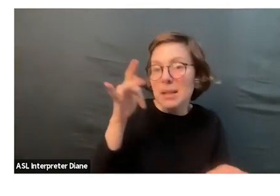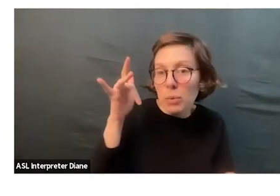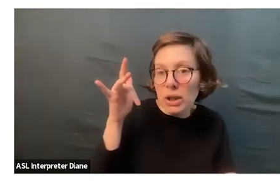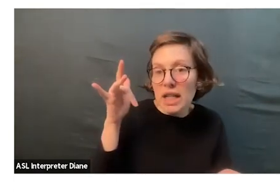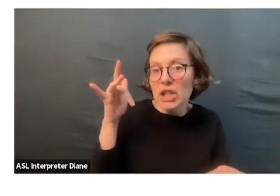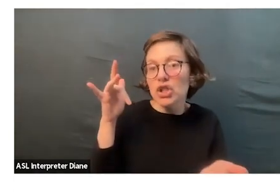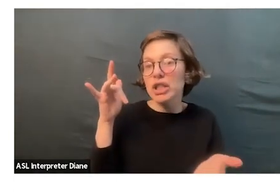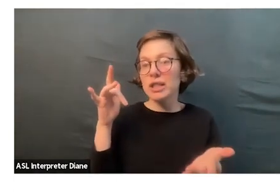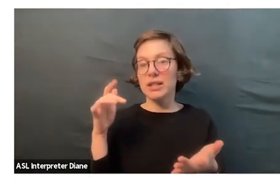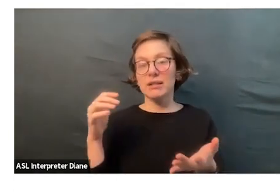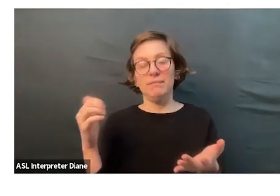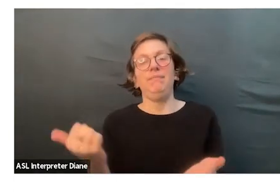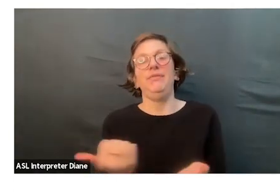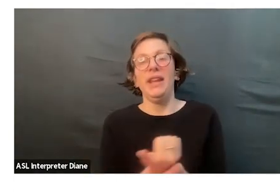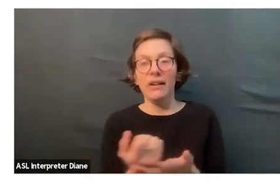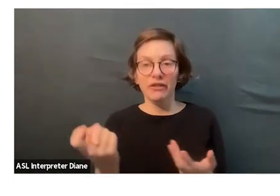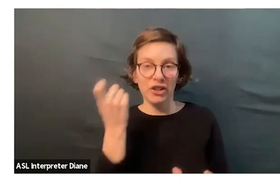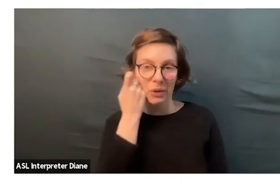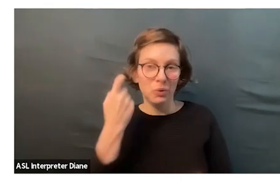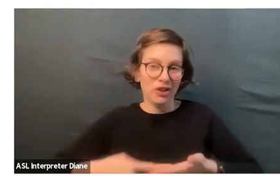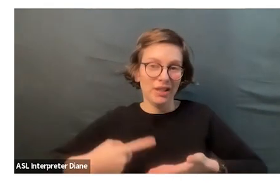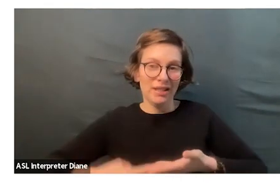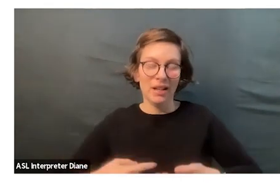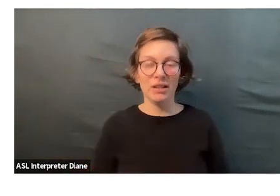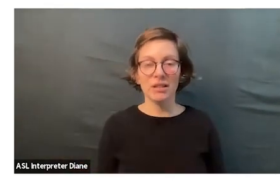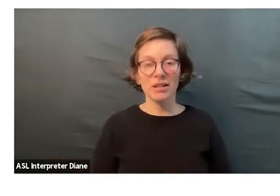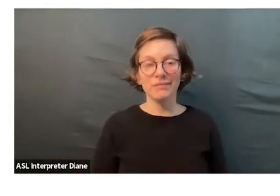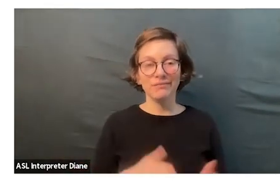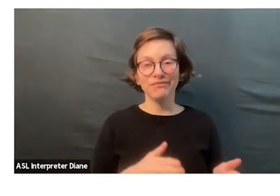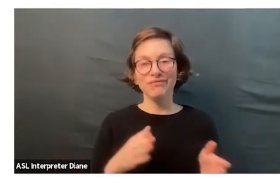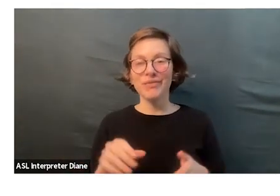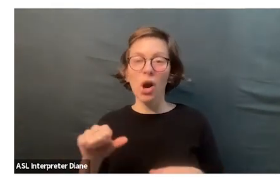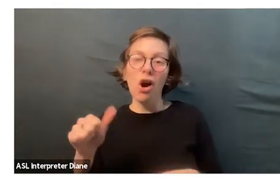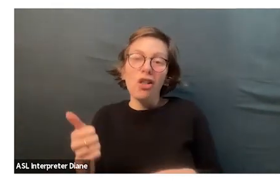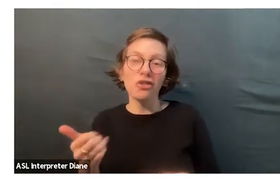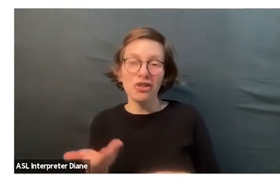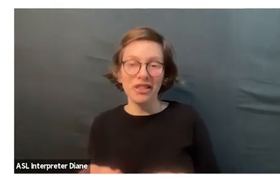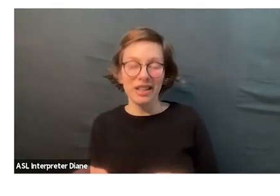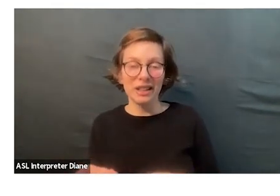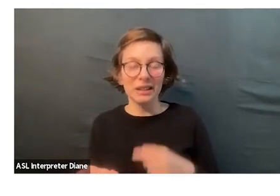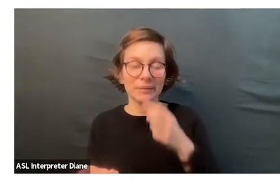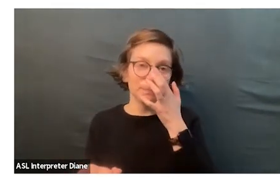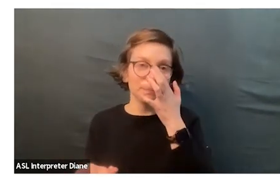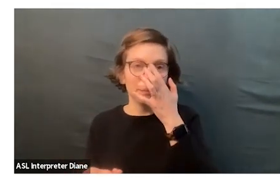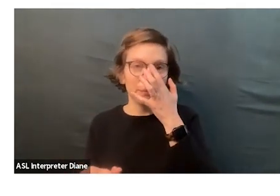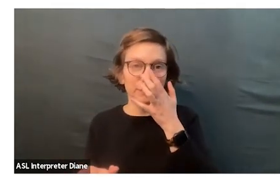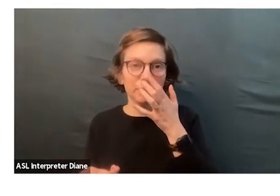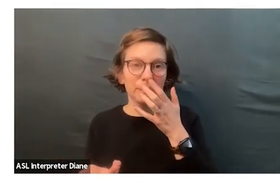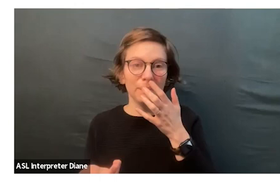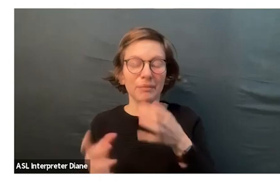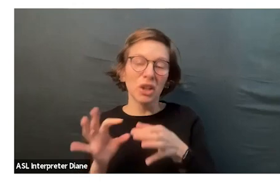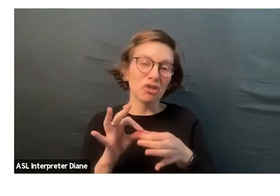of recontextualizing, and then of fighting, of that's a practice. It's